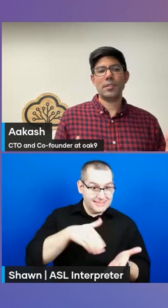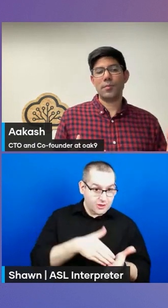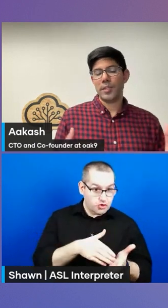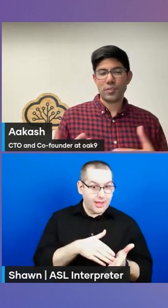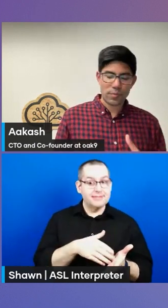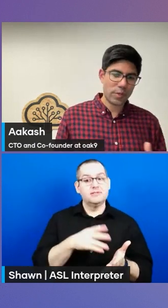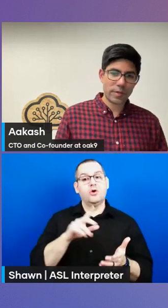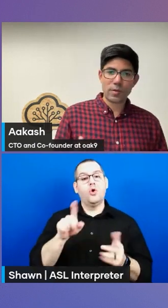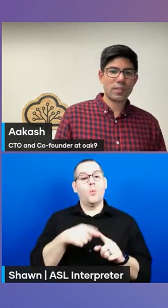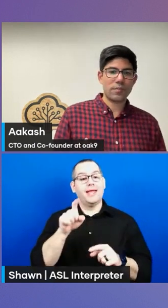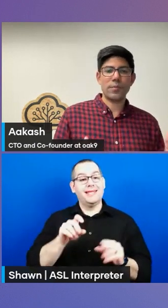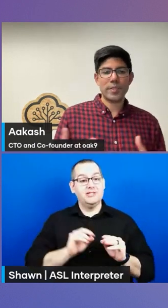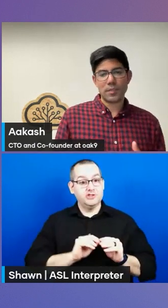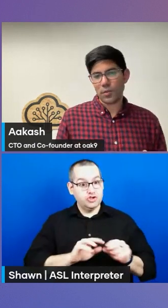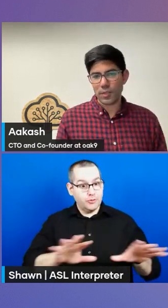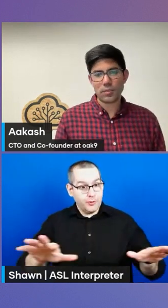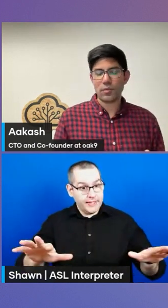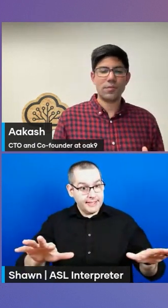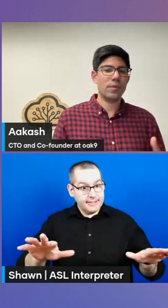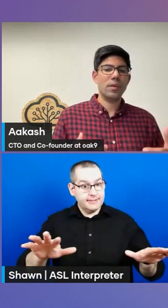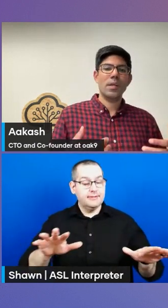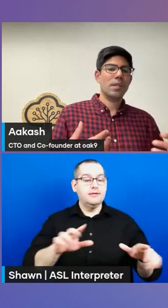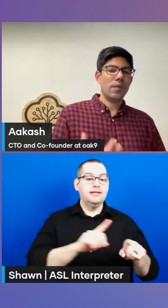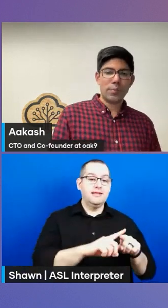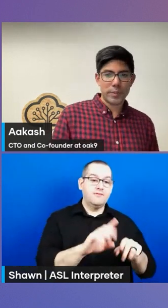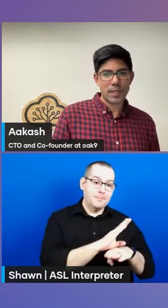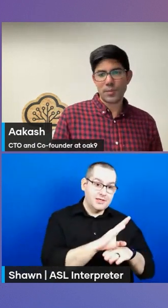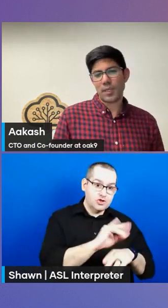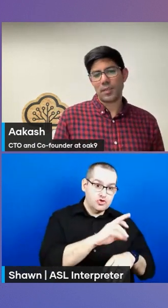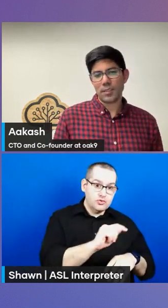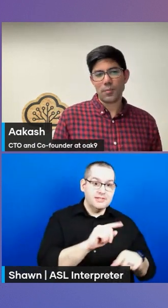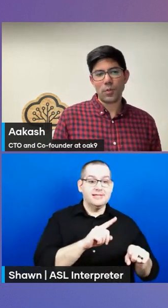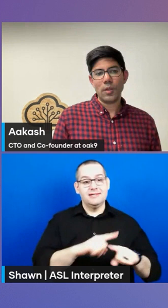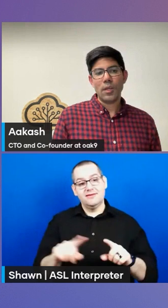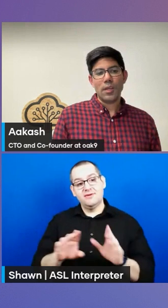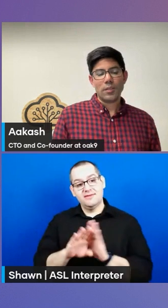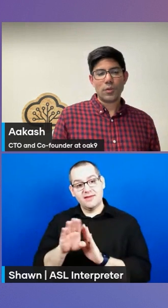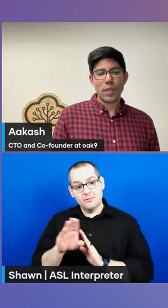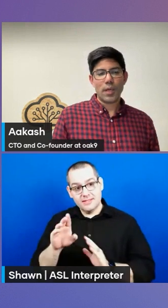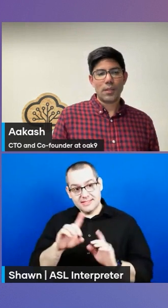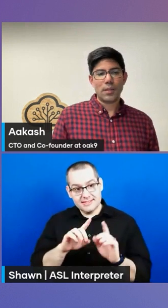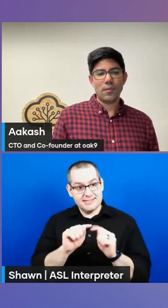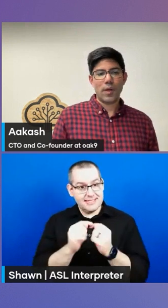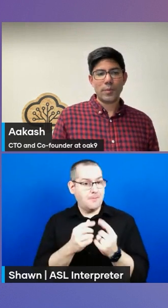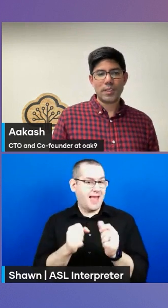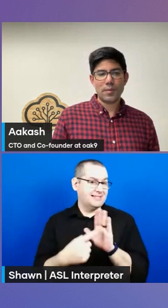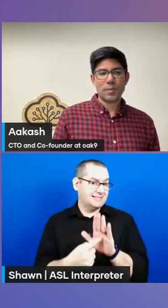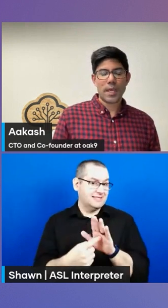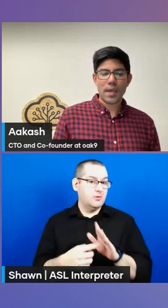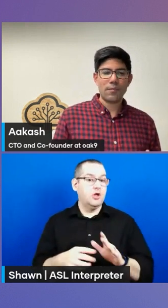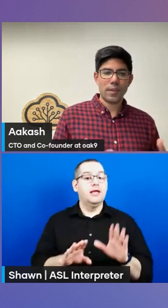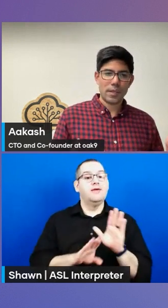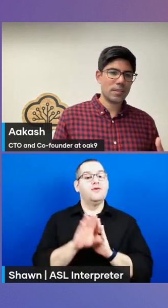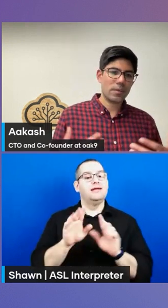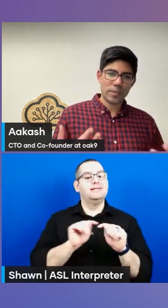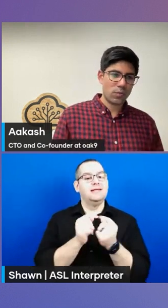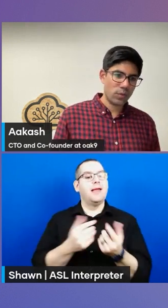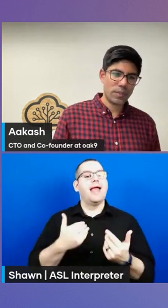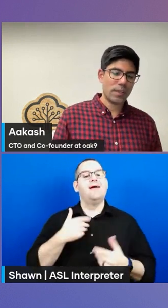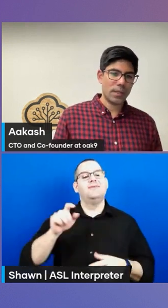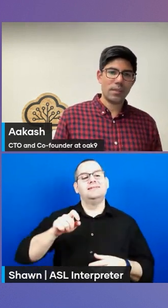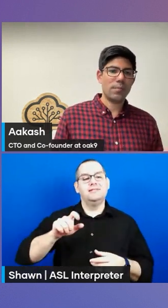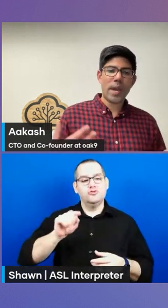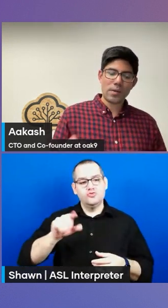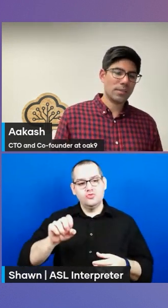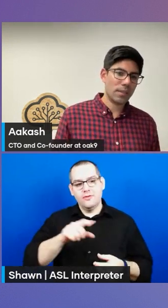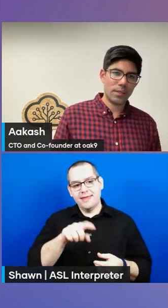it needs to be distributed across different business units or different development teams, as an example, so that development teams have the necessary tools